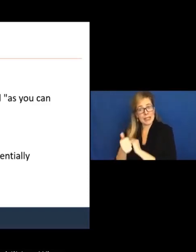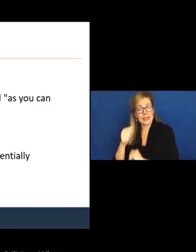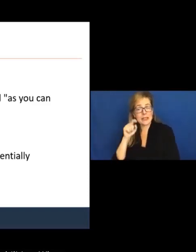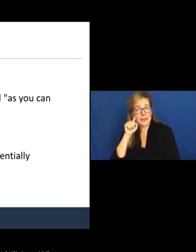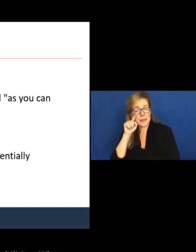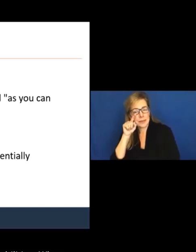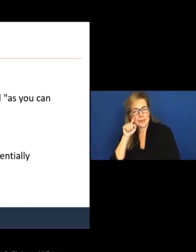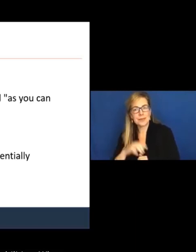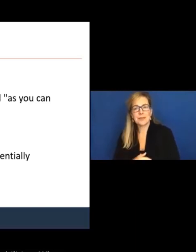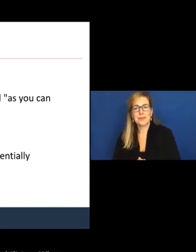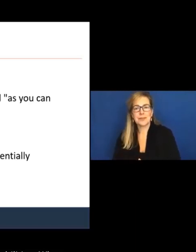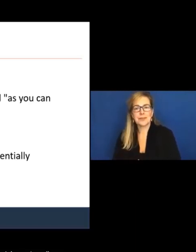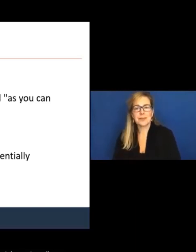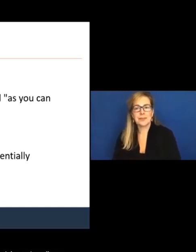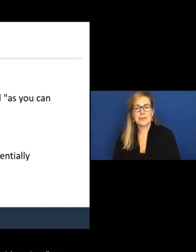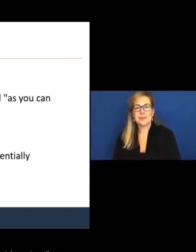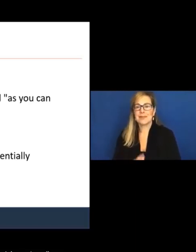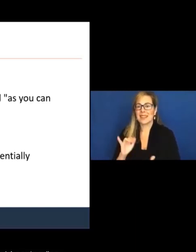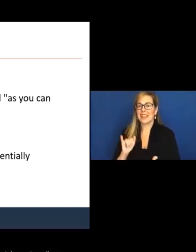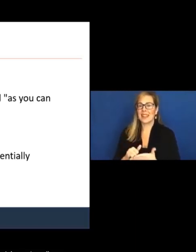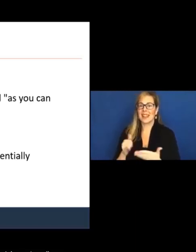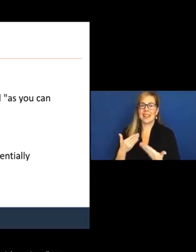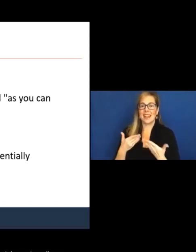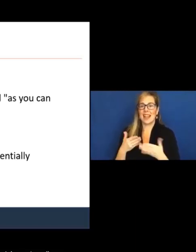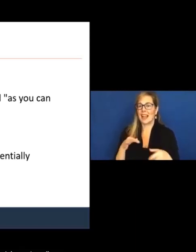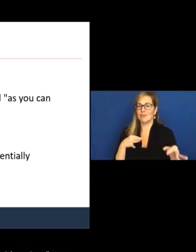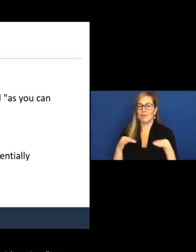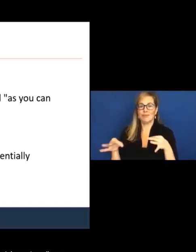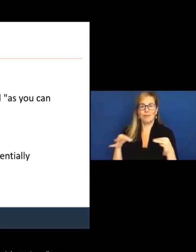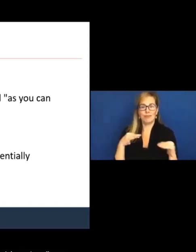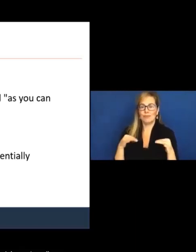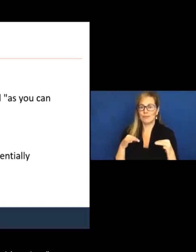When you're offering that great description that we talked about earlier,